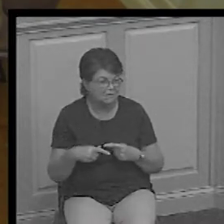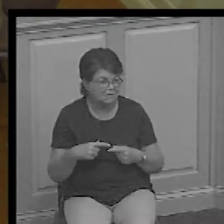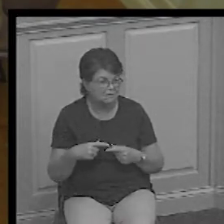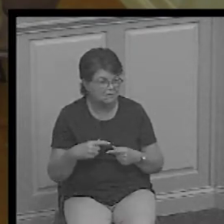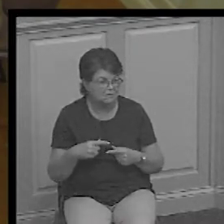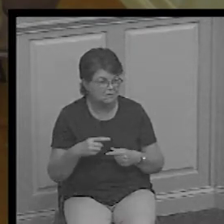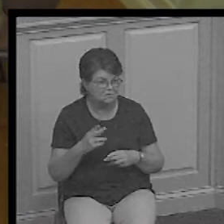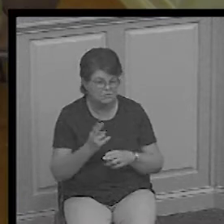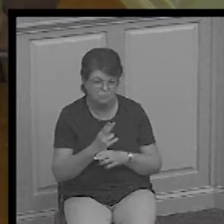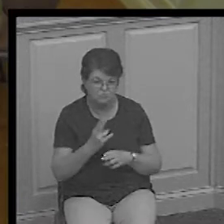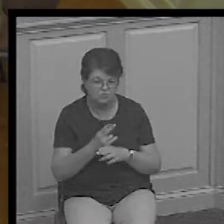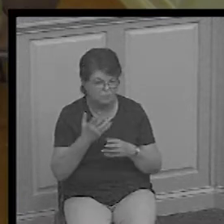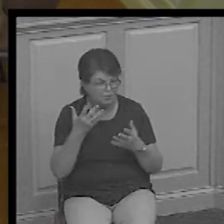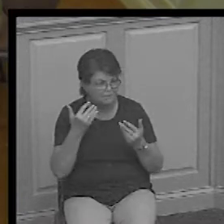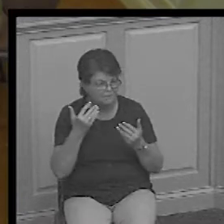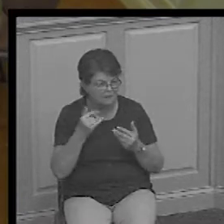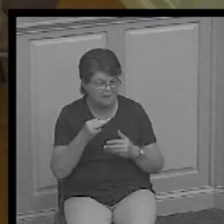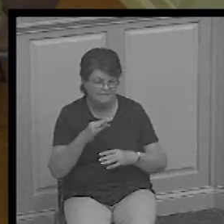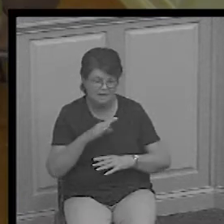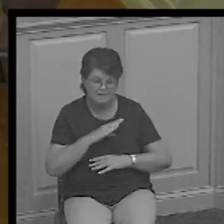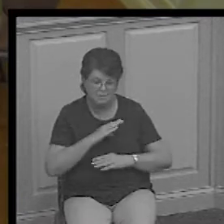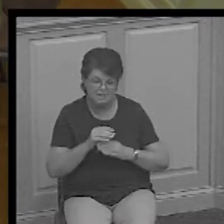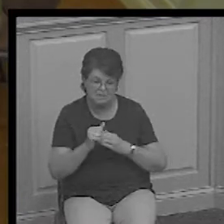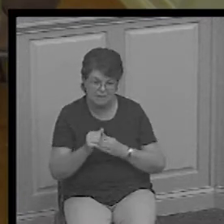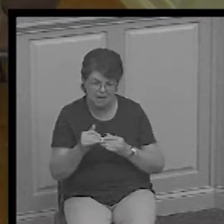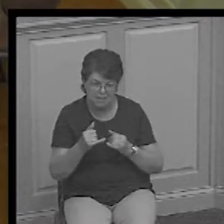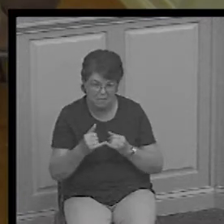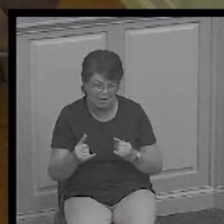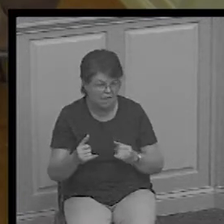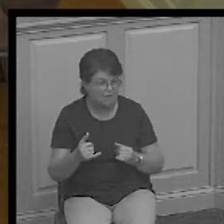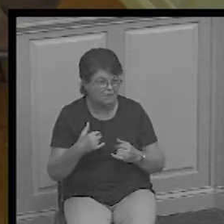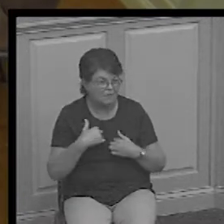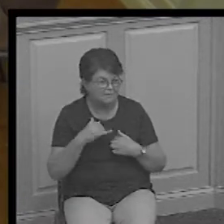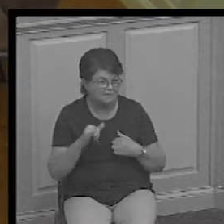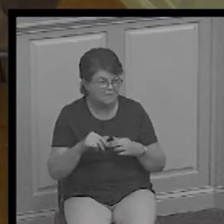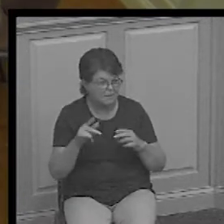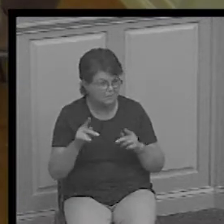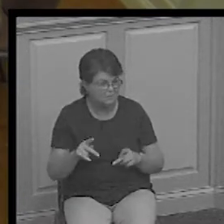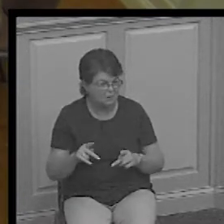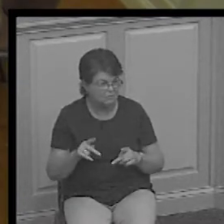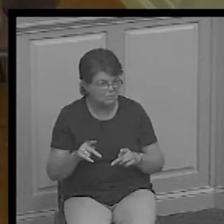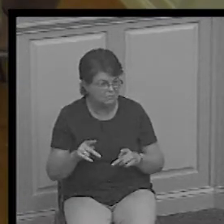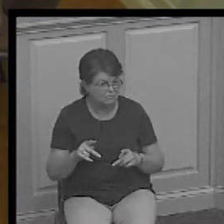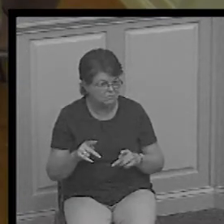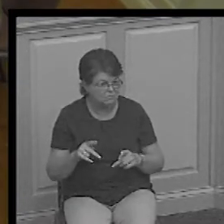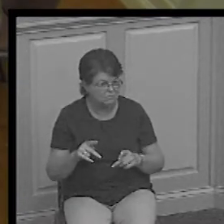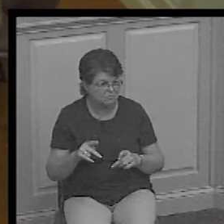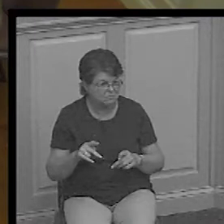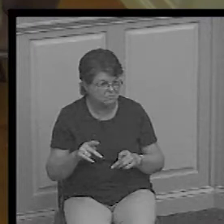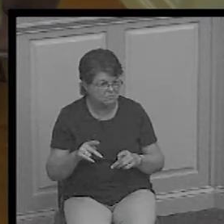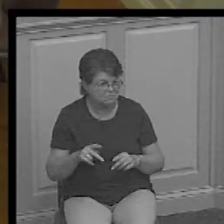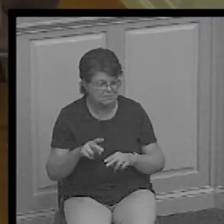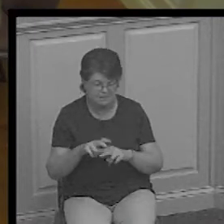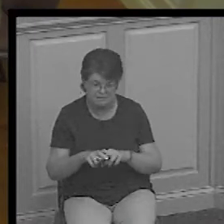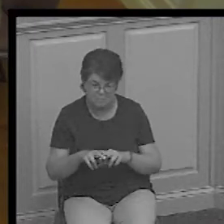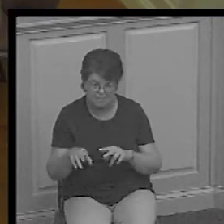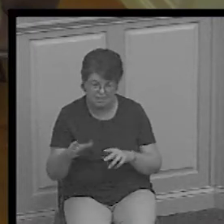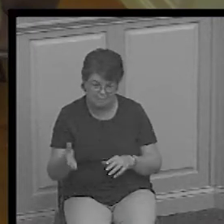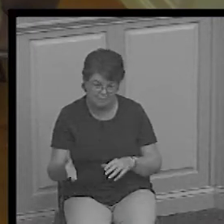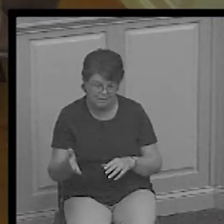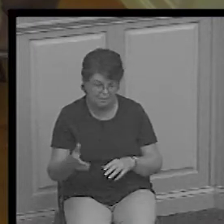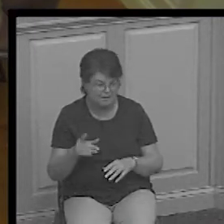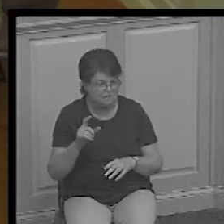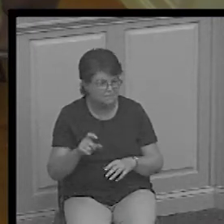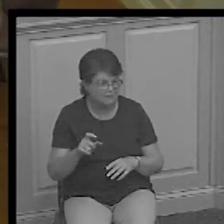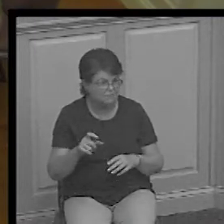being user-friendly, if it meets your guideline, and we've got this person sitting in that seat that's going to have housed